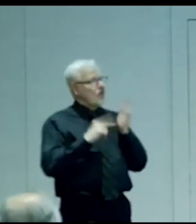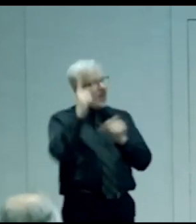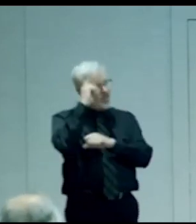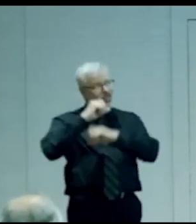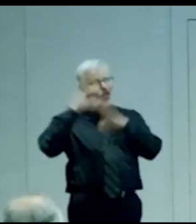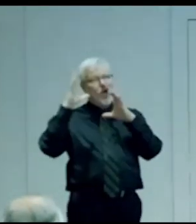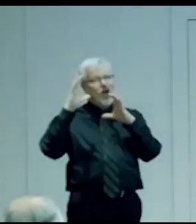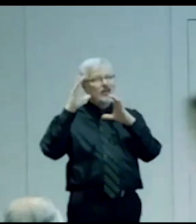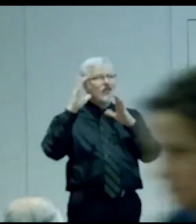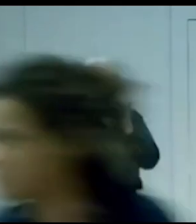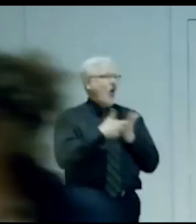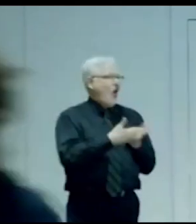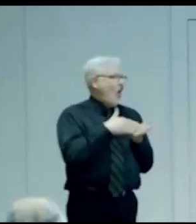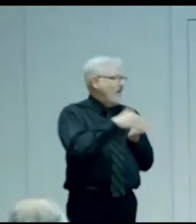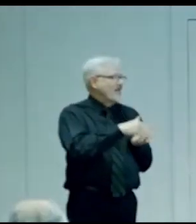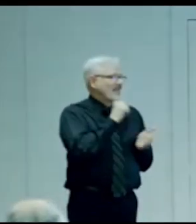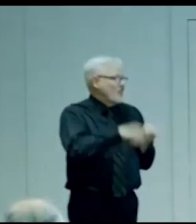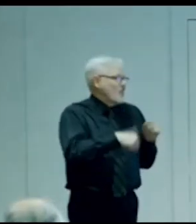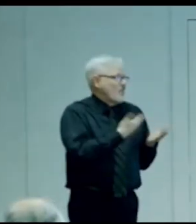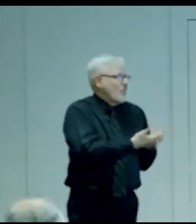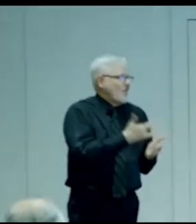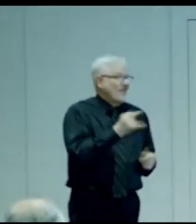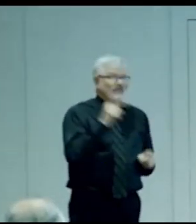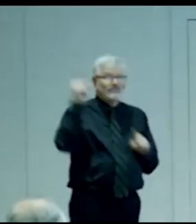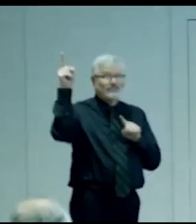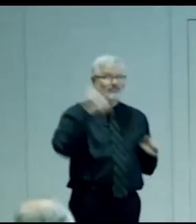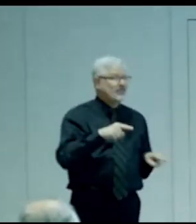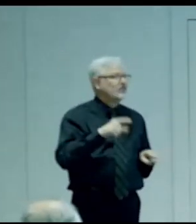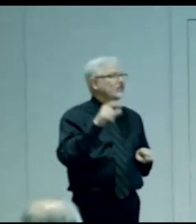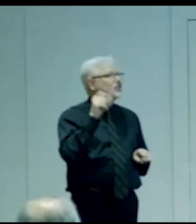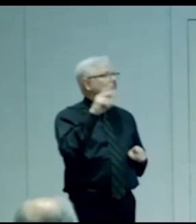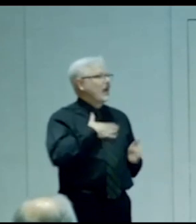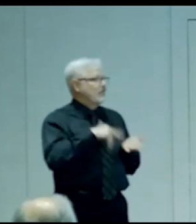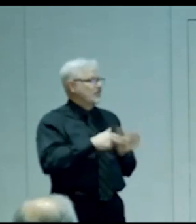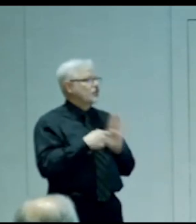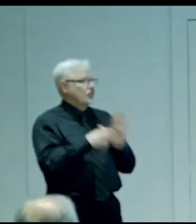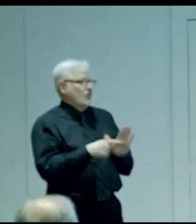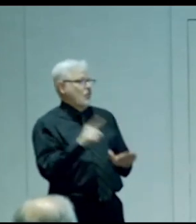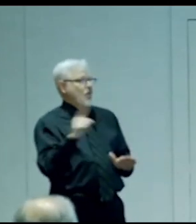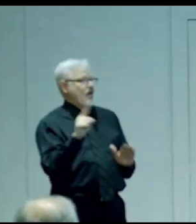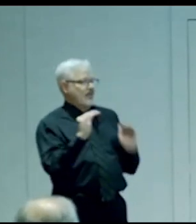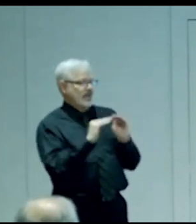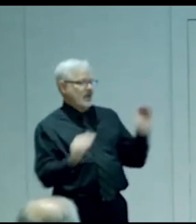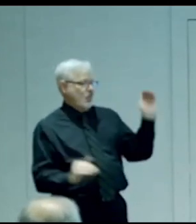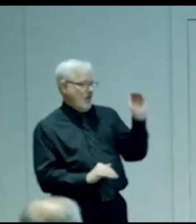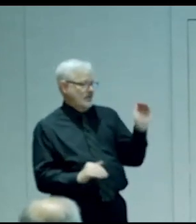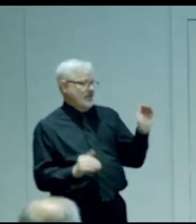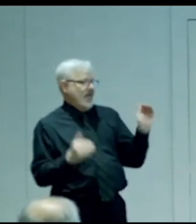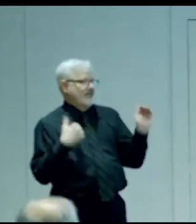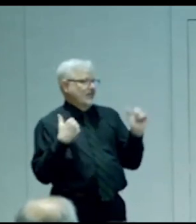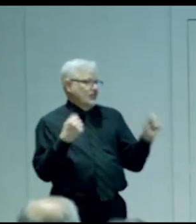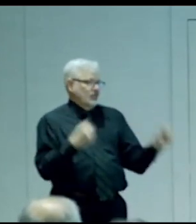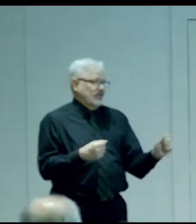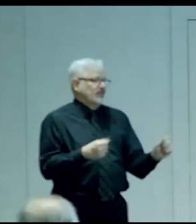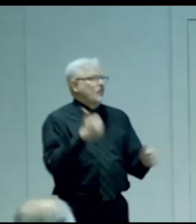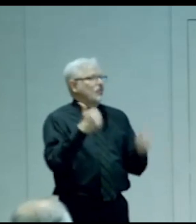out in many cases. And so what the purpose here is to show you where these inequalities have their strengths